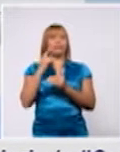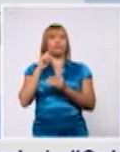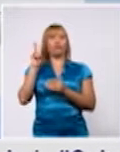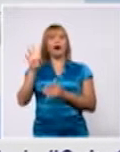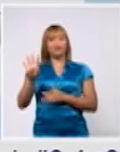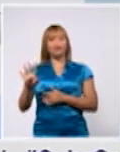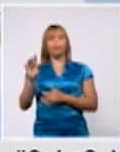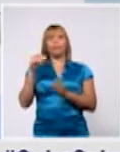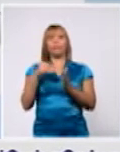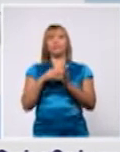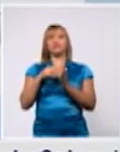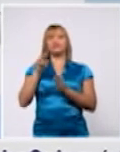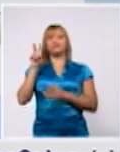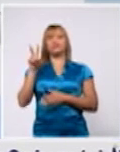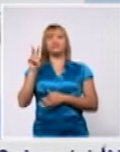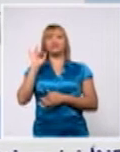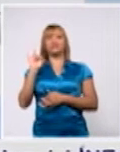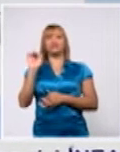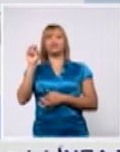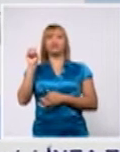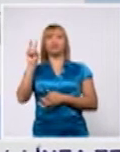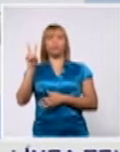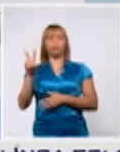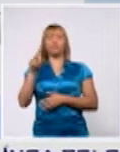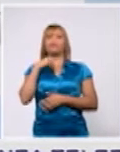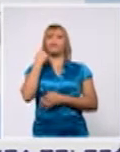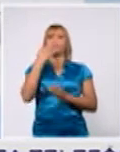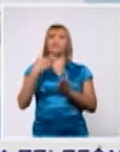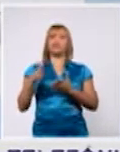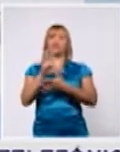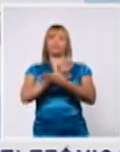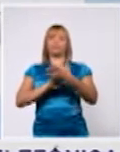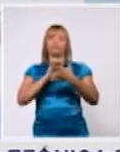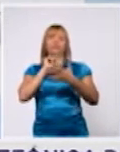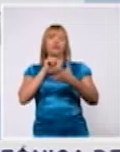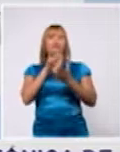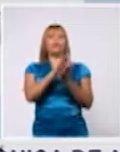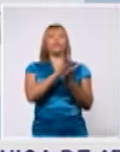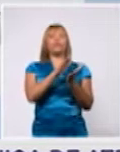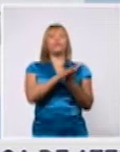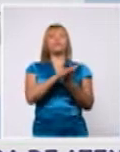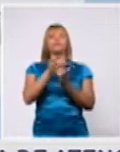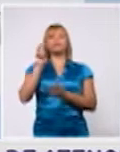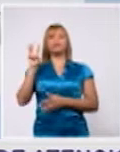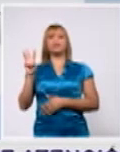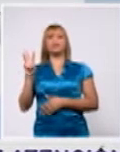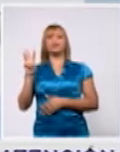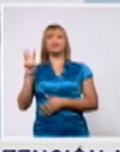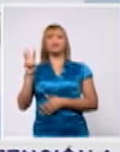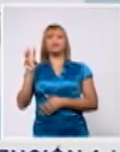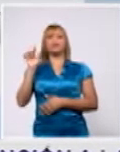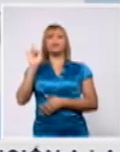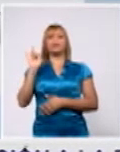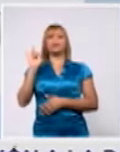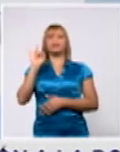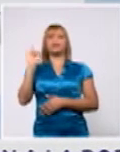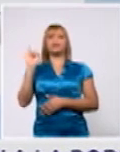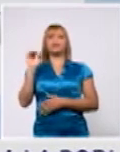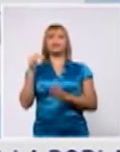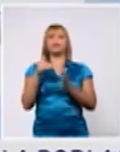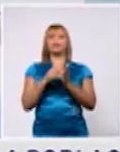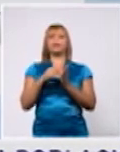the epicenter of the pandemic. A high number of deaths were also reported. Of